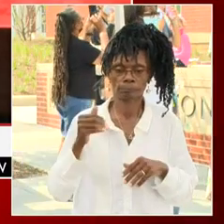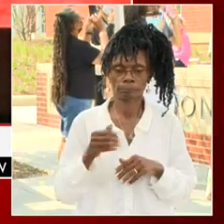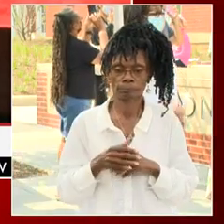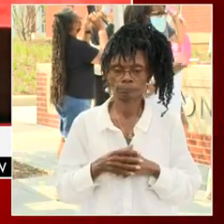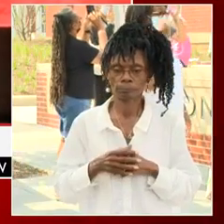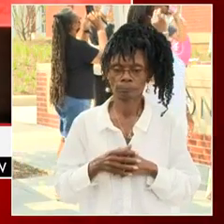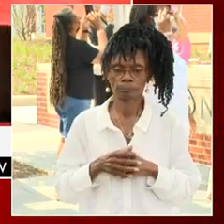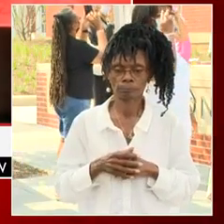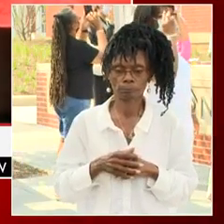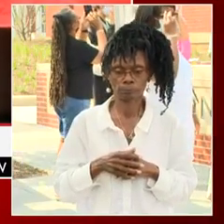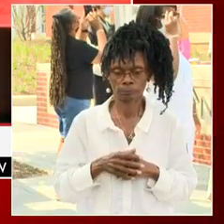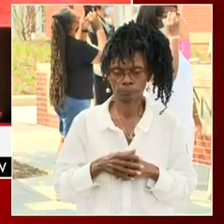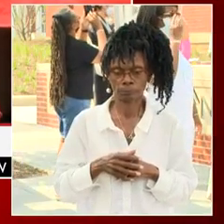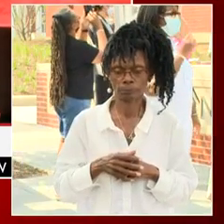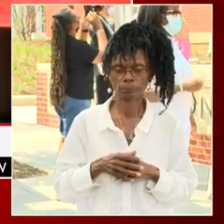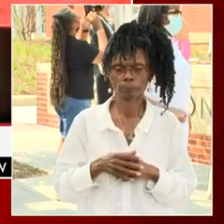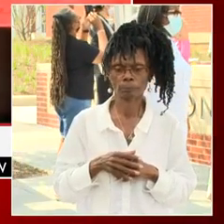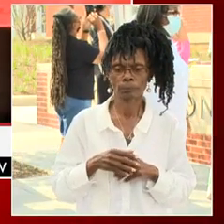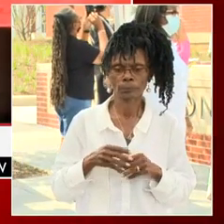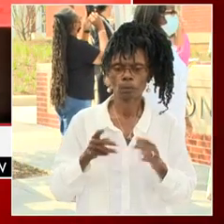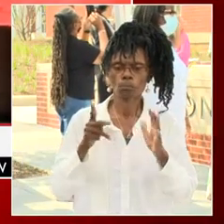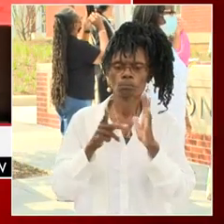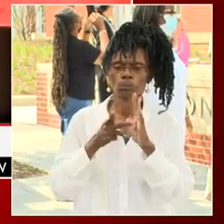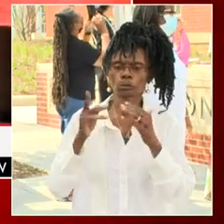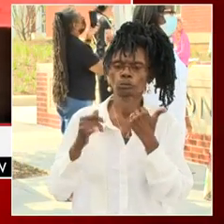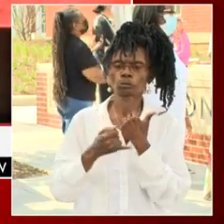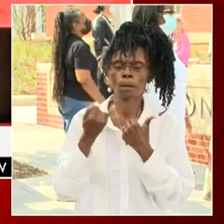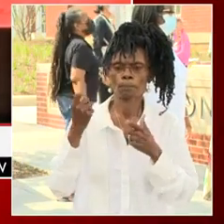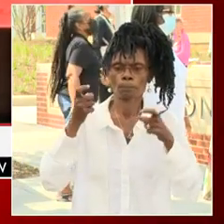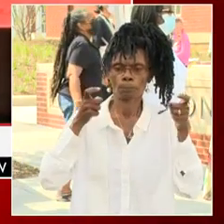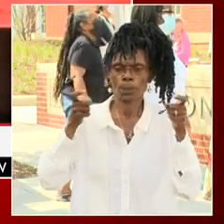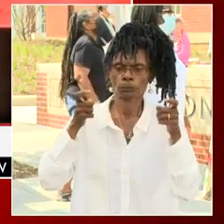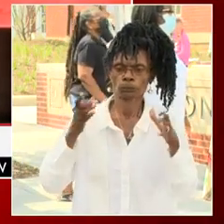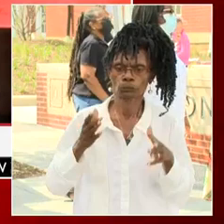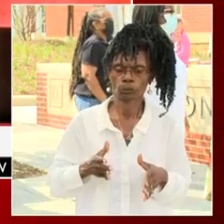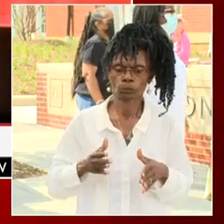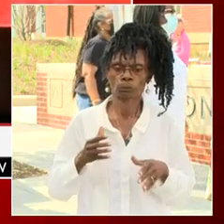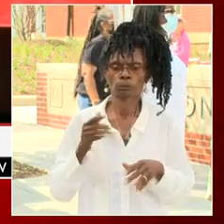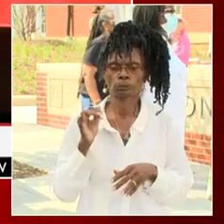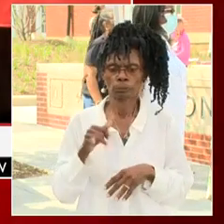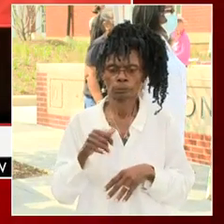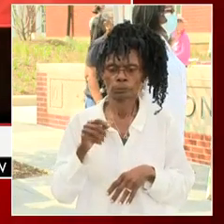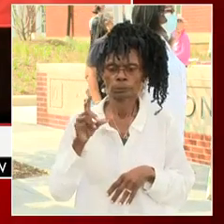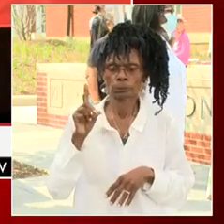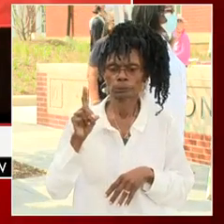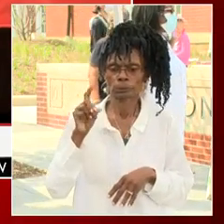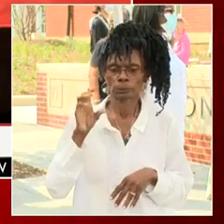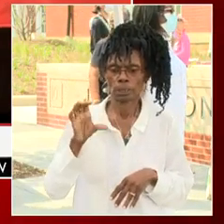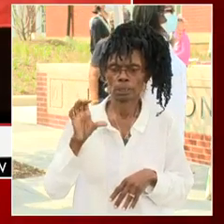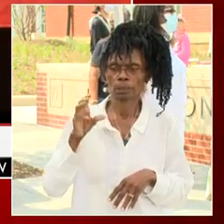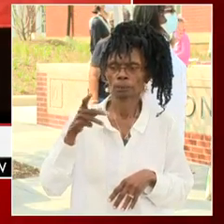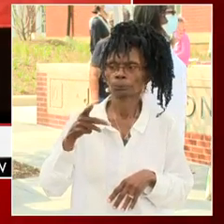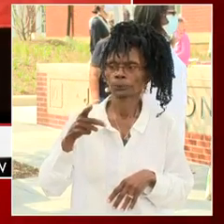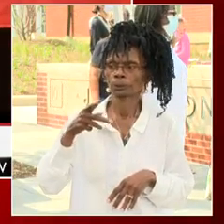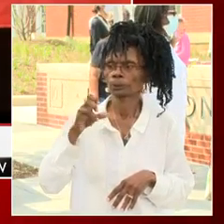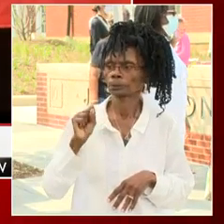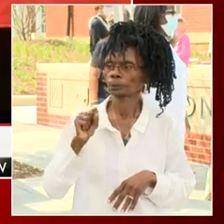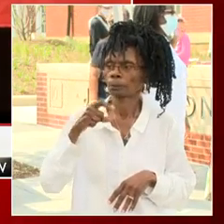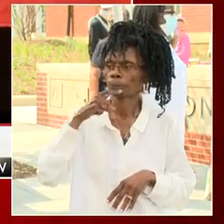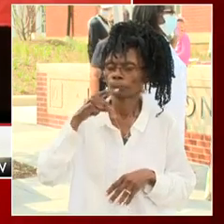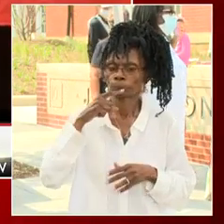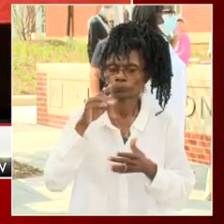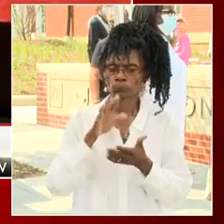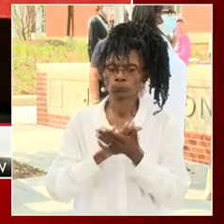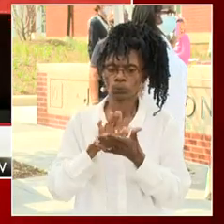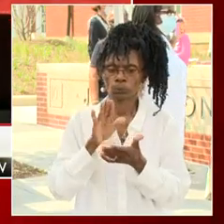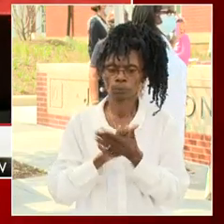manager, Oni Hinton, our facility planning and design specialist with DCPS, and Ernie, you have been phenomenal